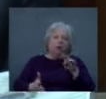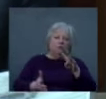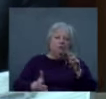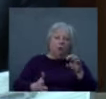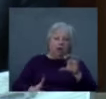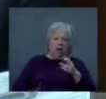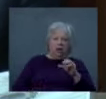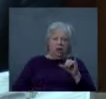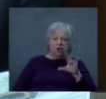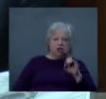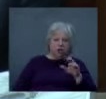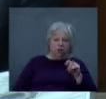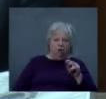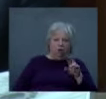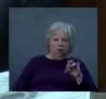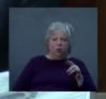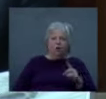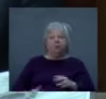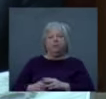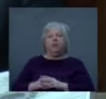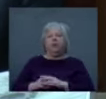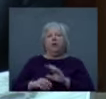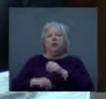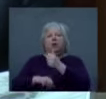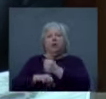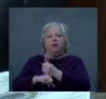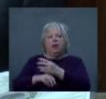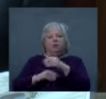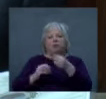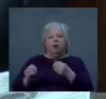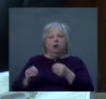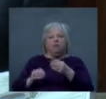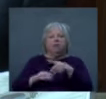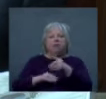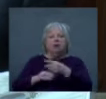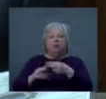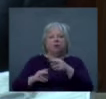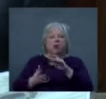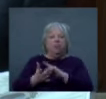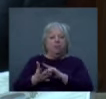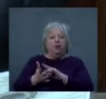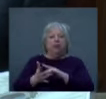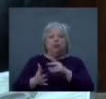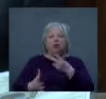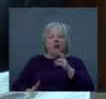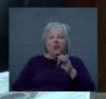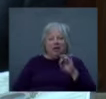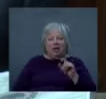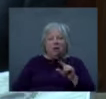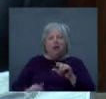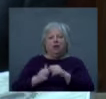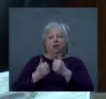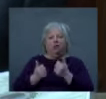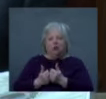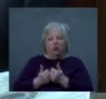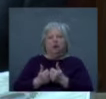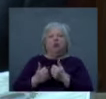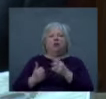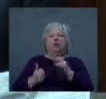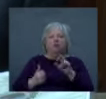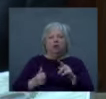12,340 Chico Road. An ordinance to approve a plan zoning development, establish a plan office district titled Medical Hearing Associates of Arkansas, revised short form